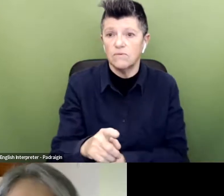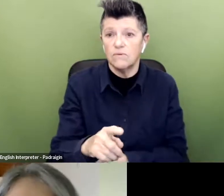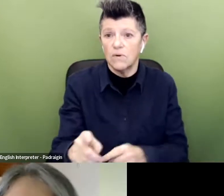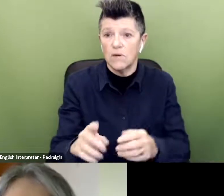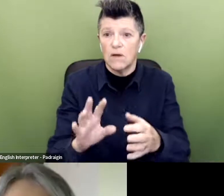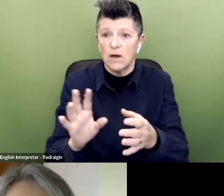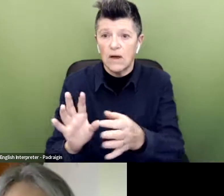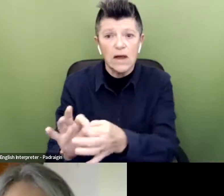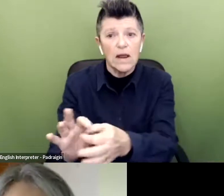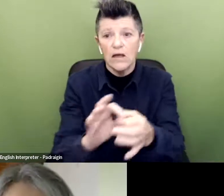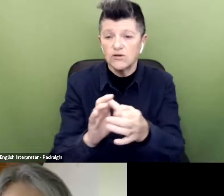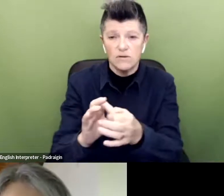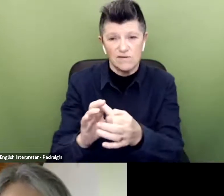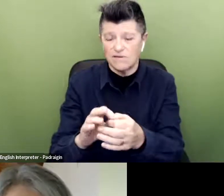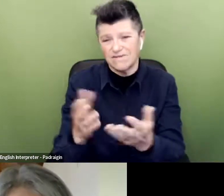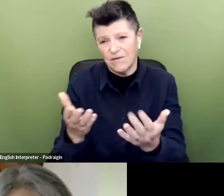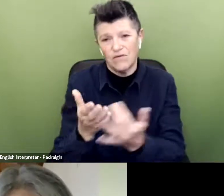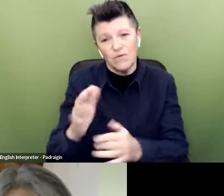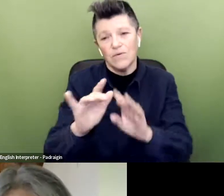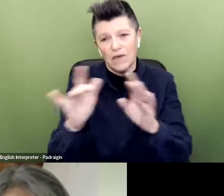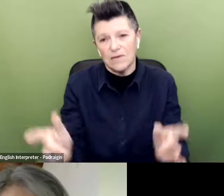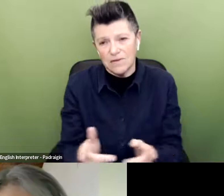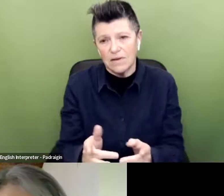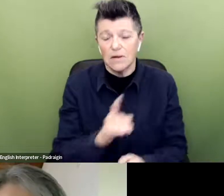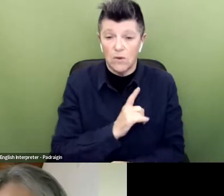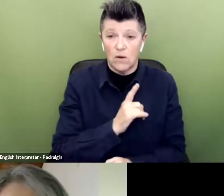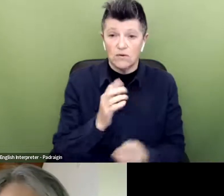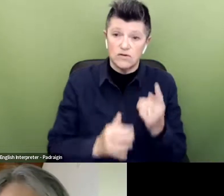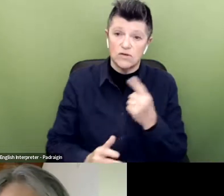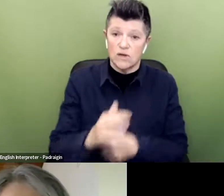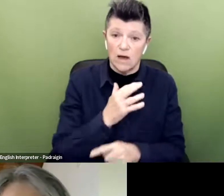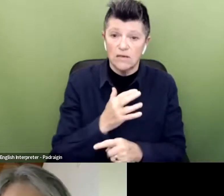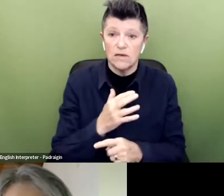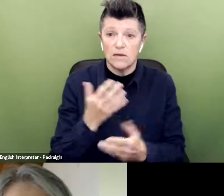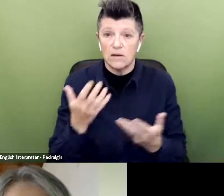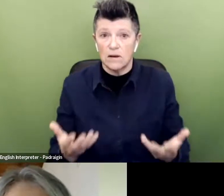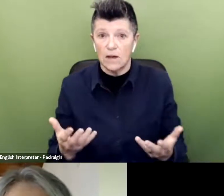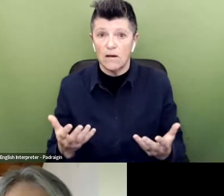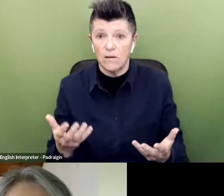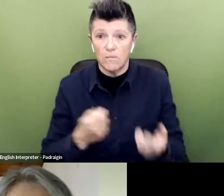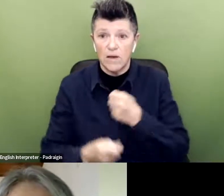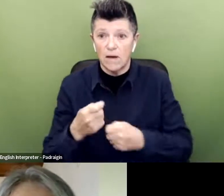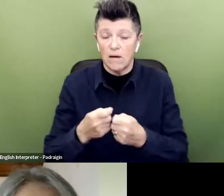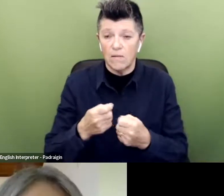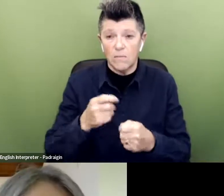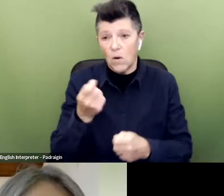connection through the internet, because our societies turn out to be almost fully digital, and